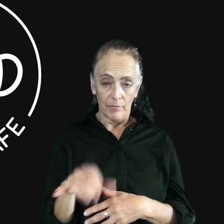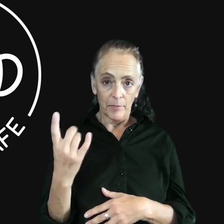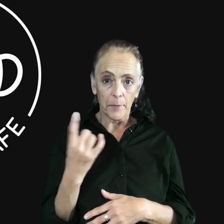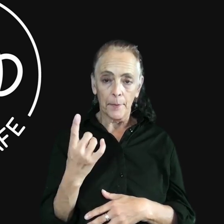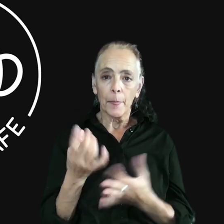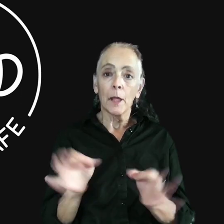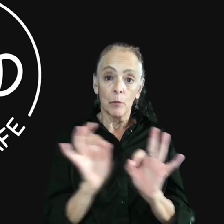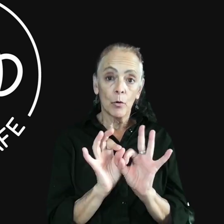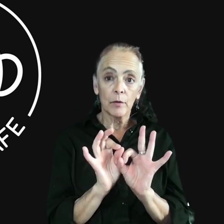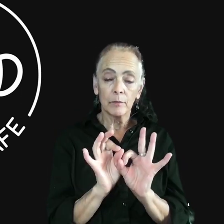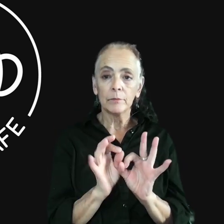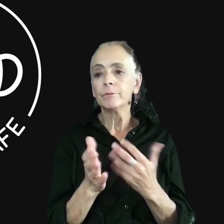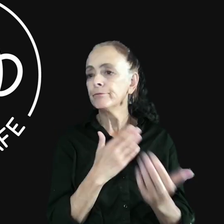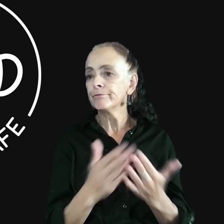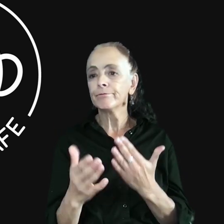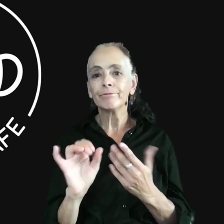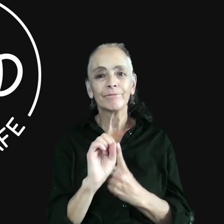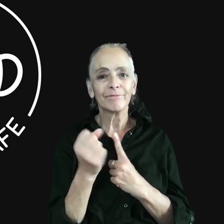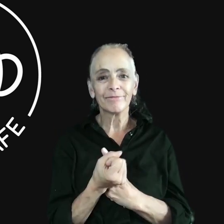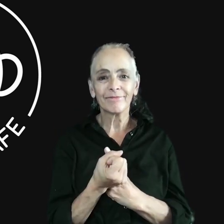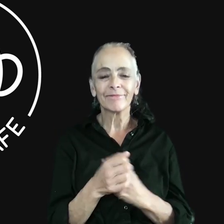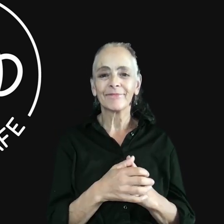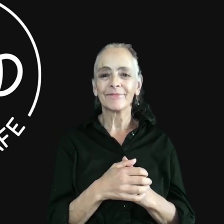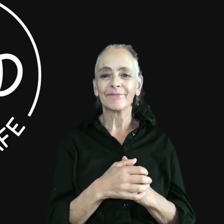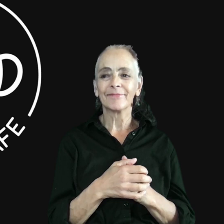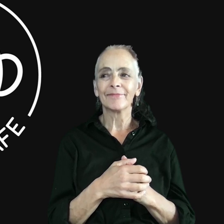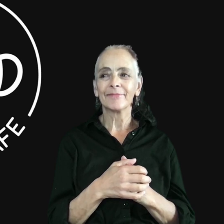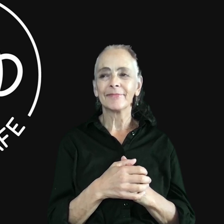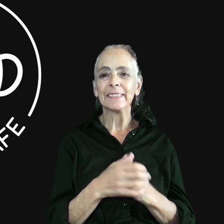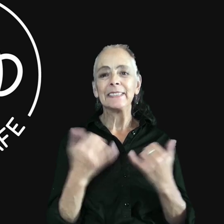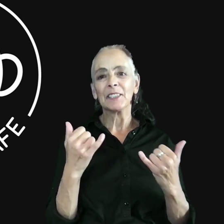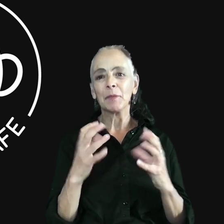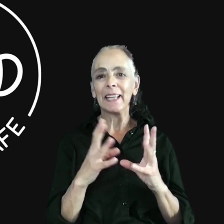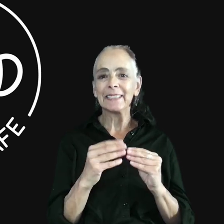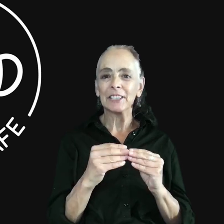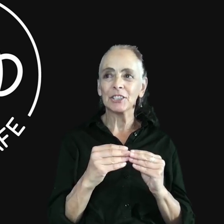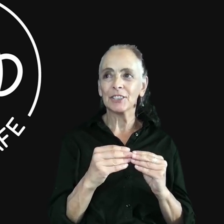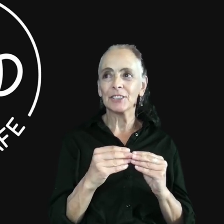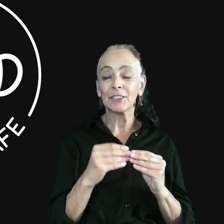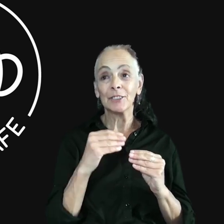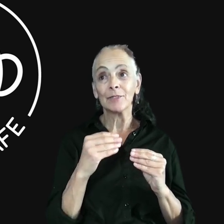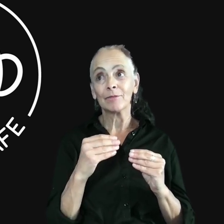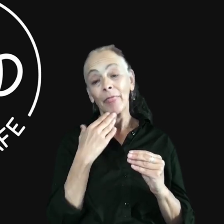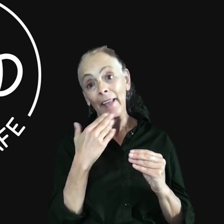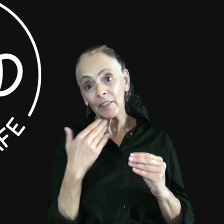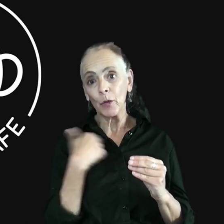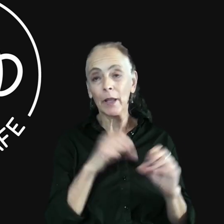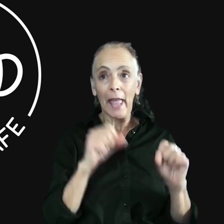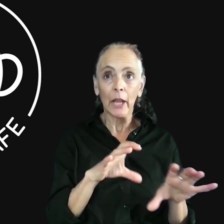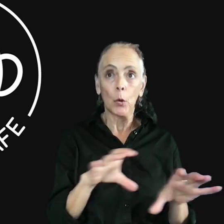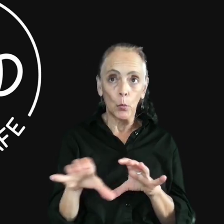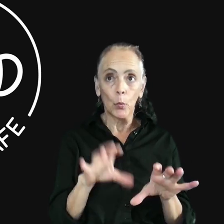is super important no matter the situation but uh since yeah playing play session is thankfully something that we can still do remotely